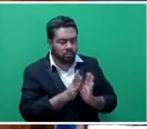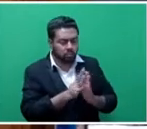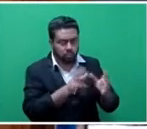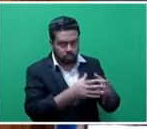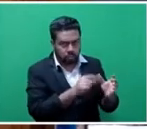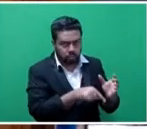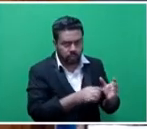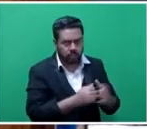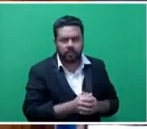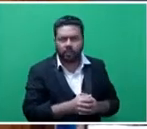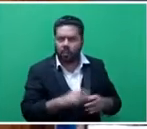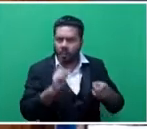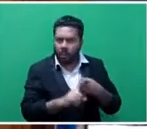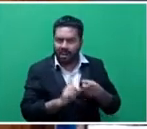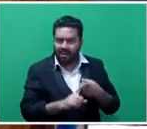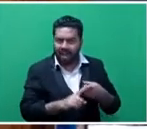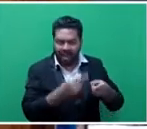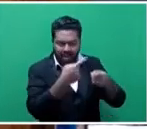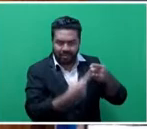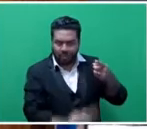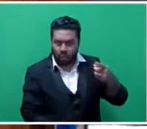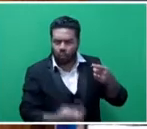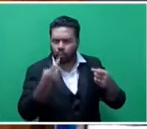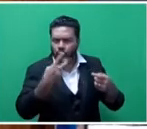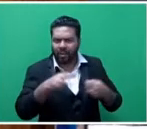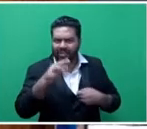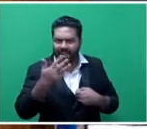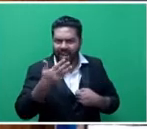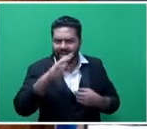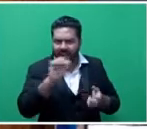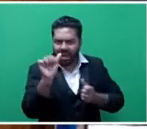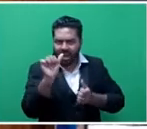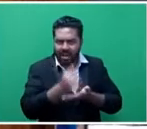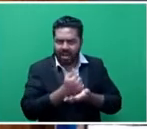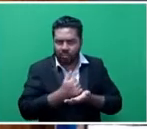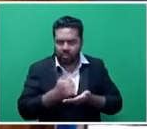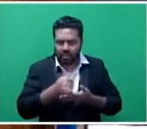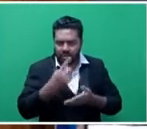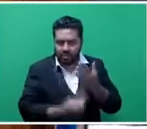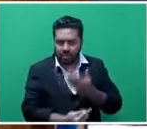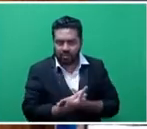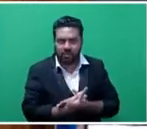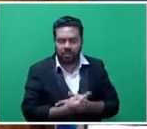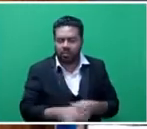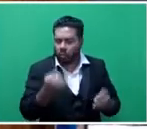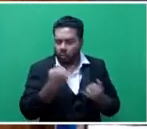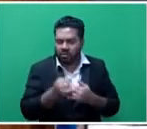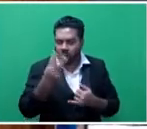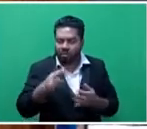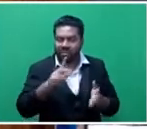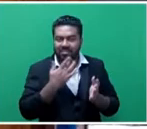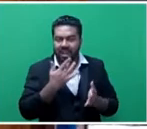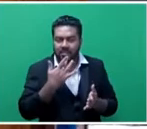which is one out of the 29 accounts which were audited. A disclaimer of opinion is the worst of the 3 types of